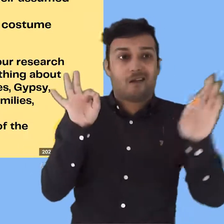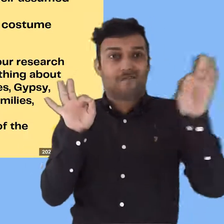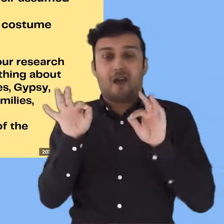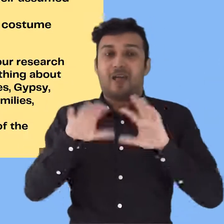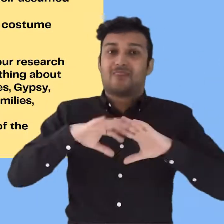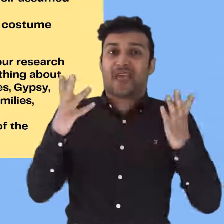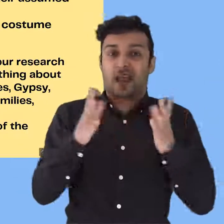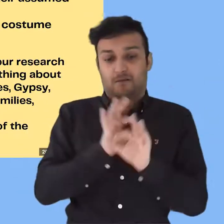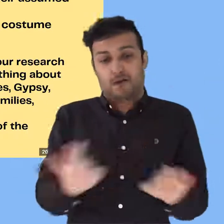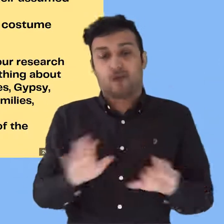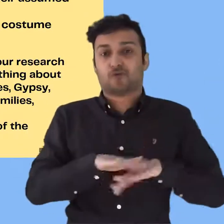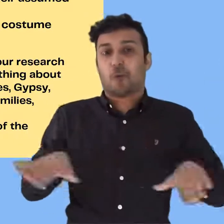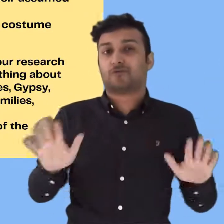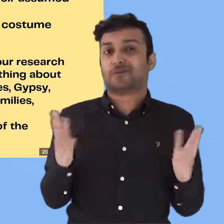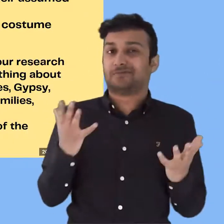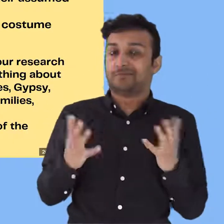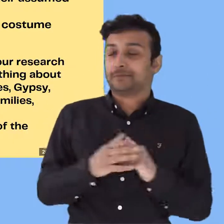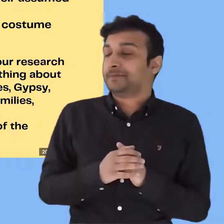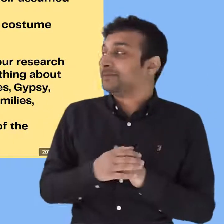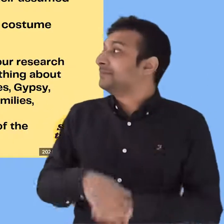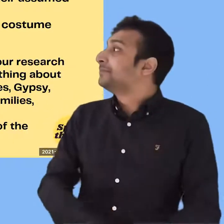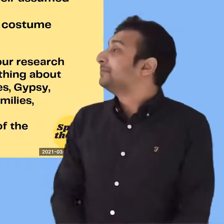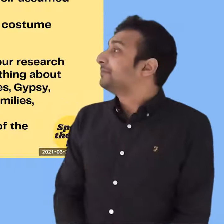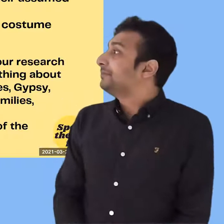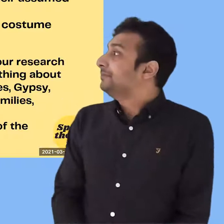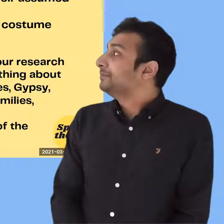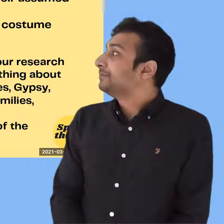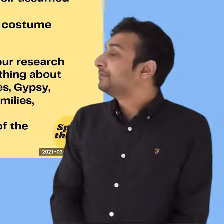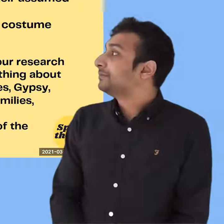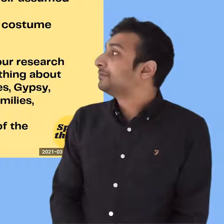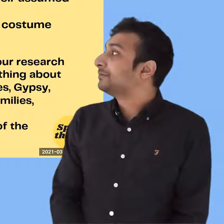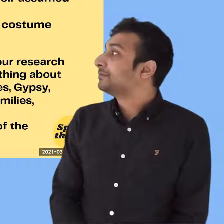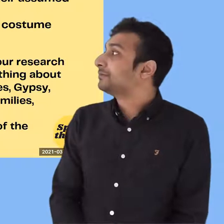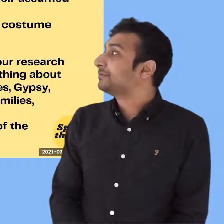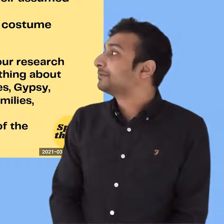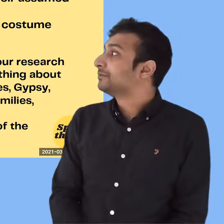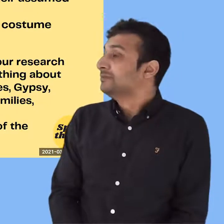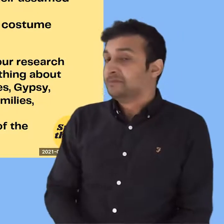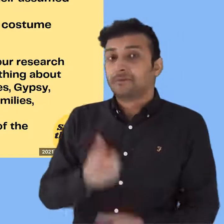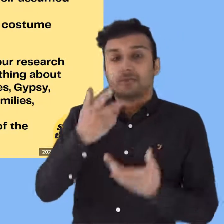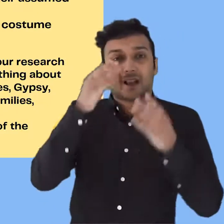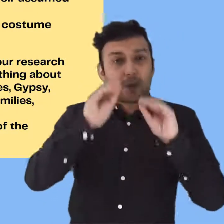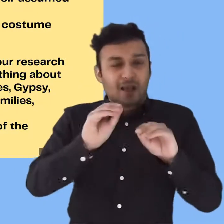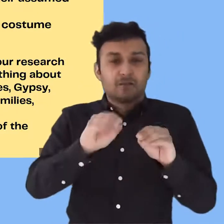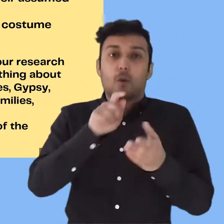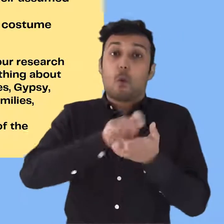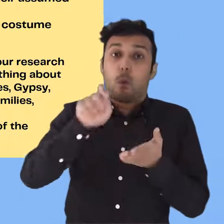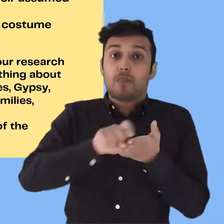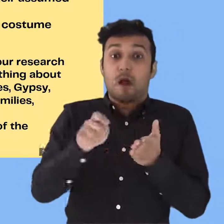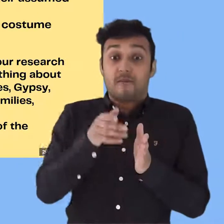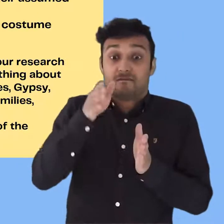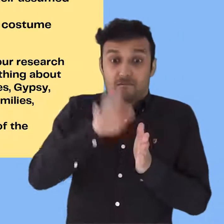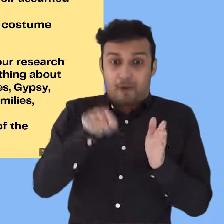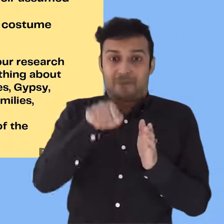by educators and authors of the community that you are seeking to celebrate in your activities. So I